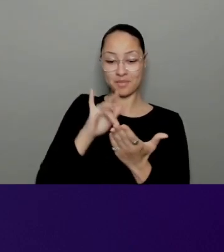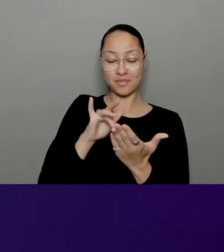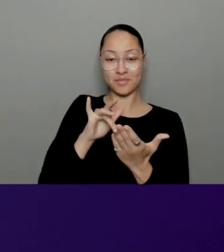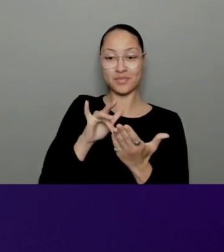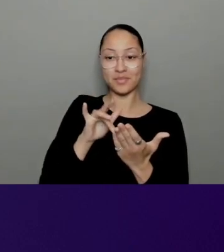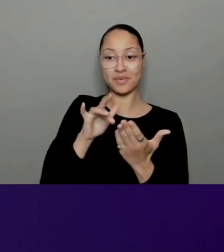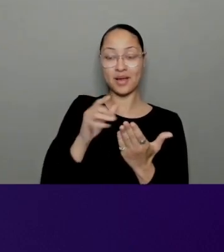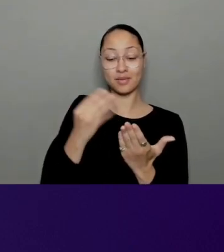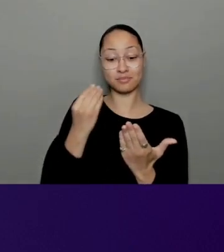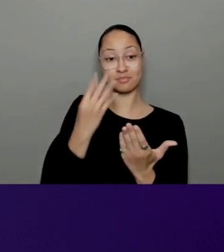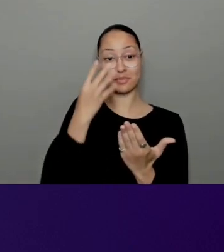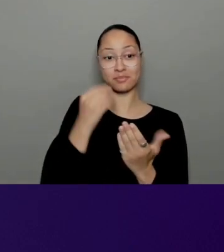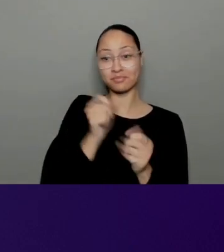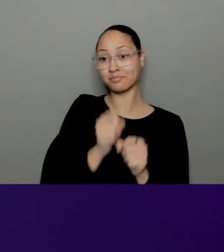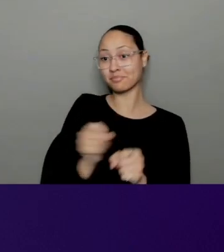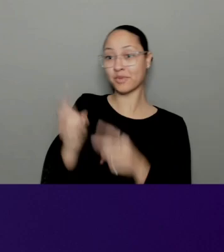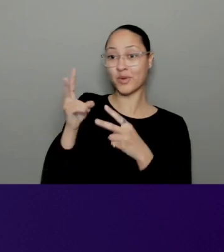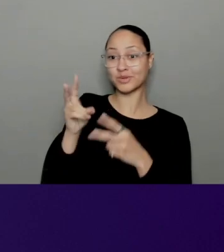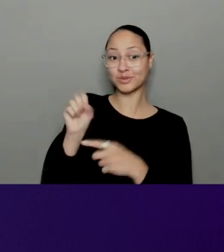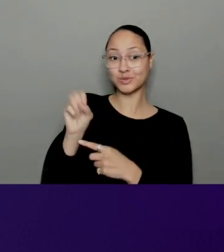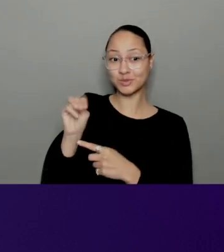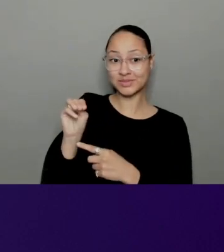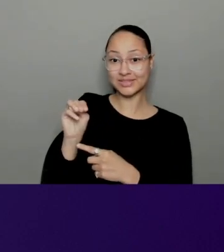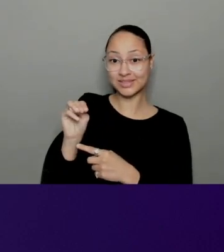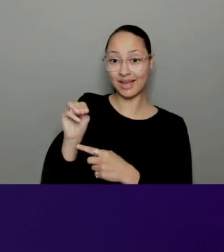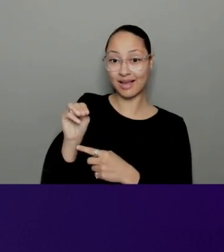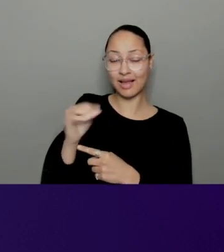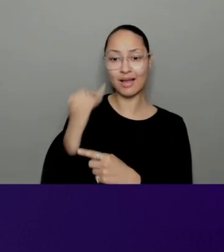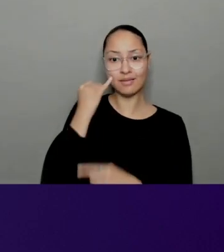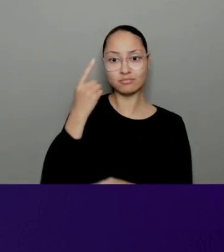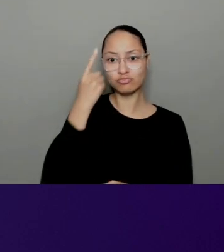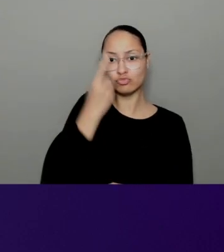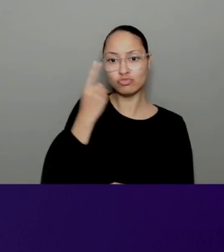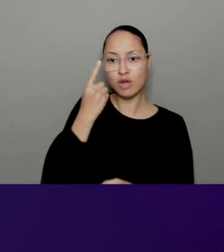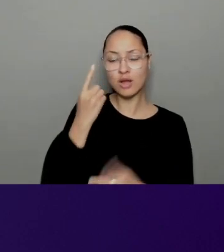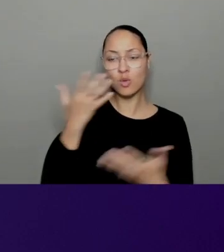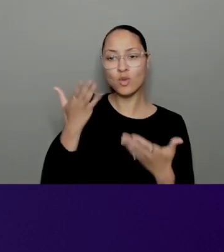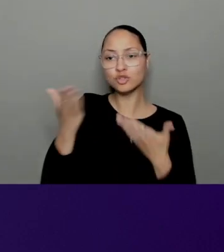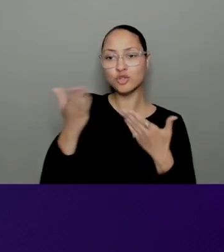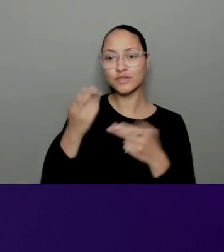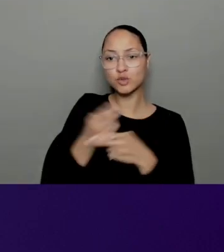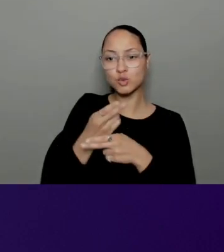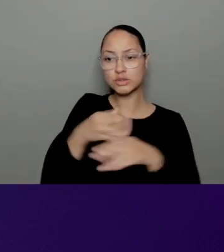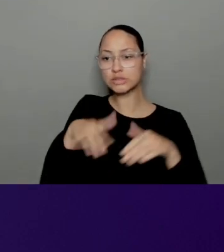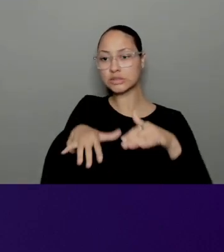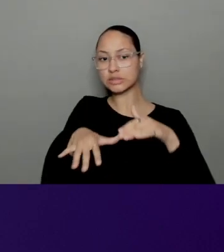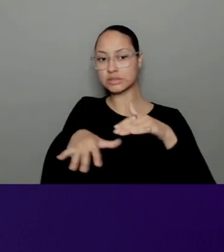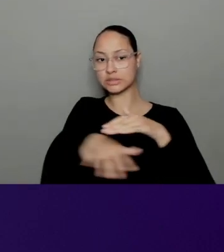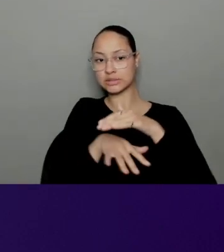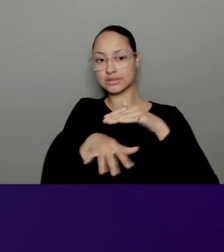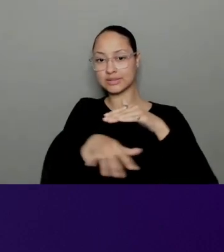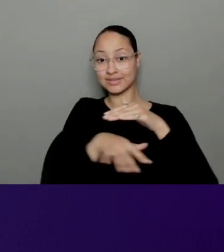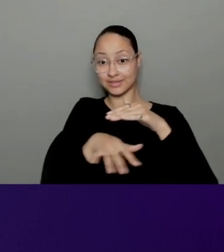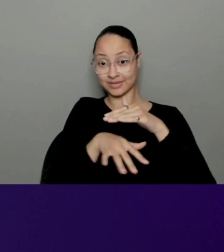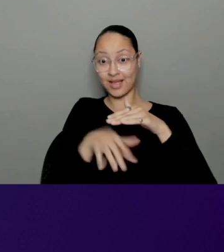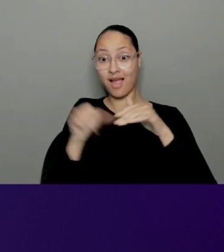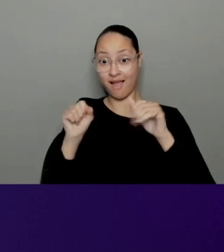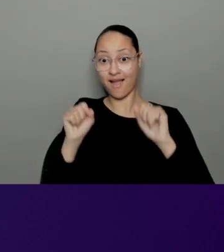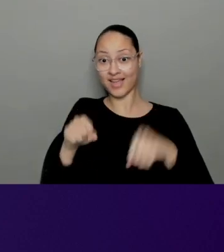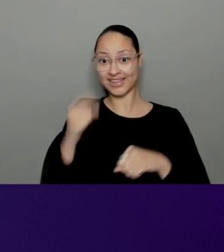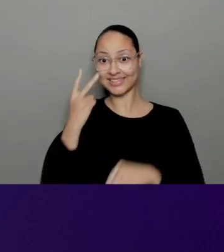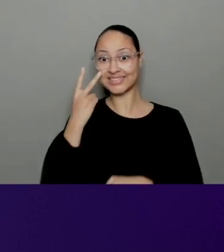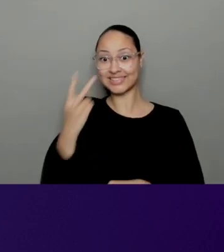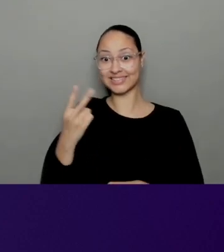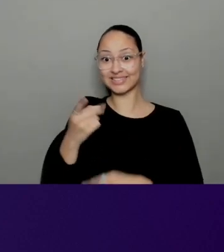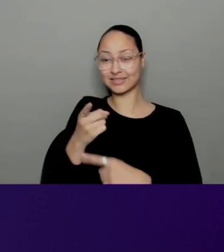you're wondering what are the services that are being used under the hood, you can see that there's a beautiful architecture